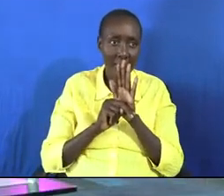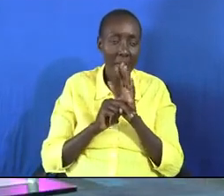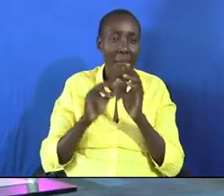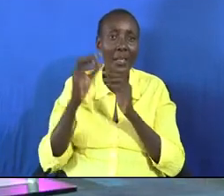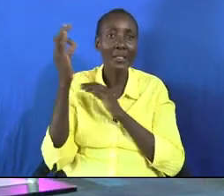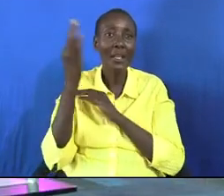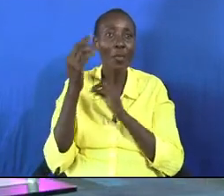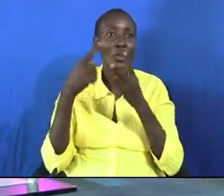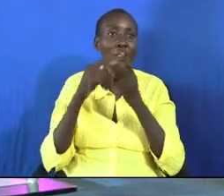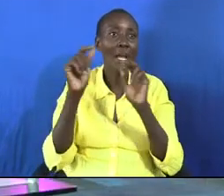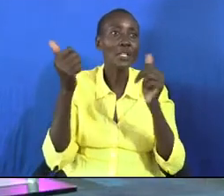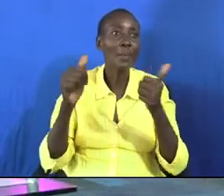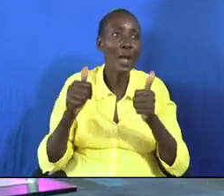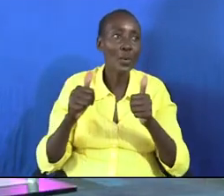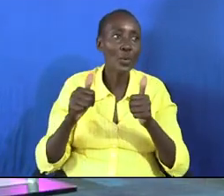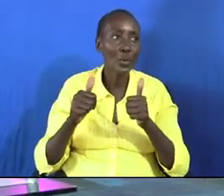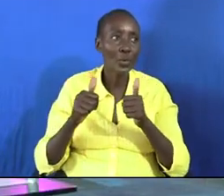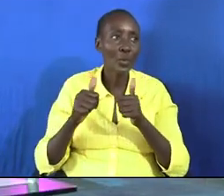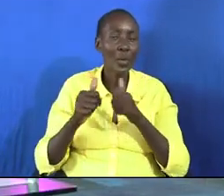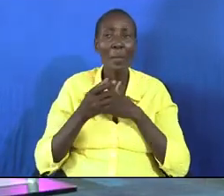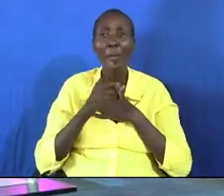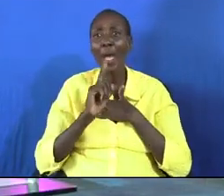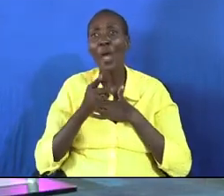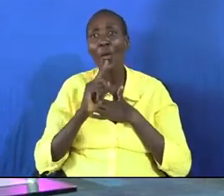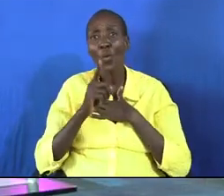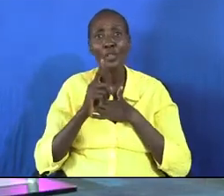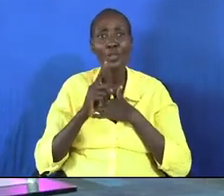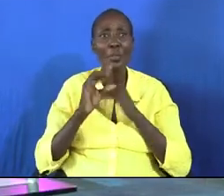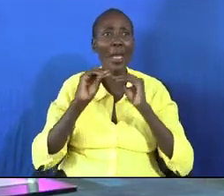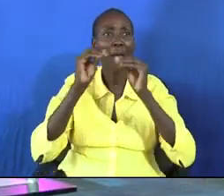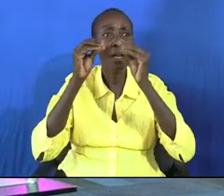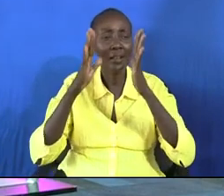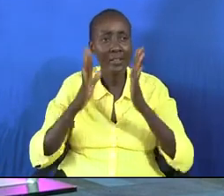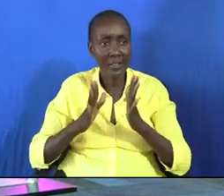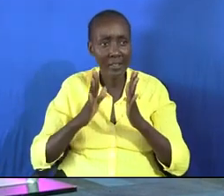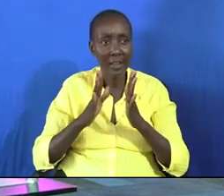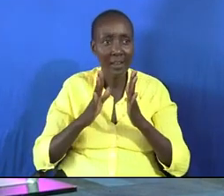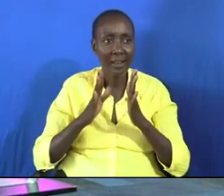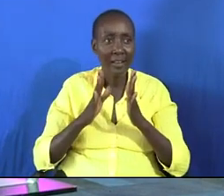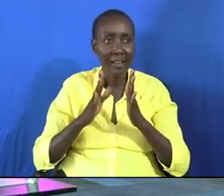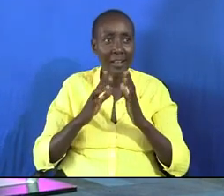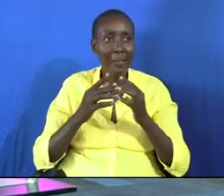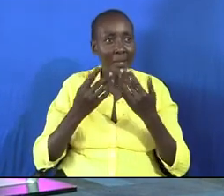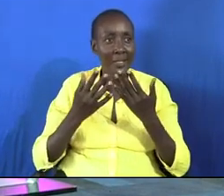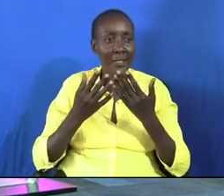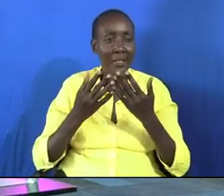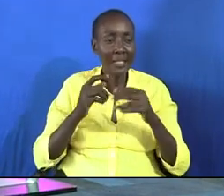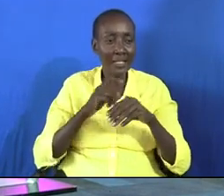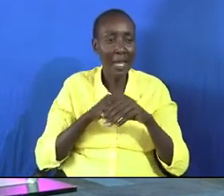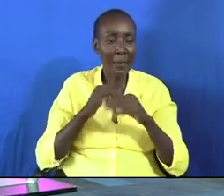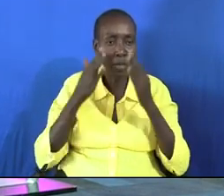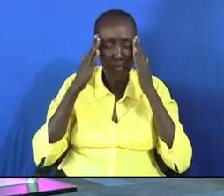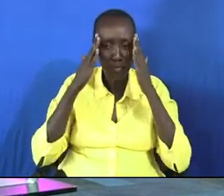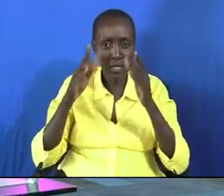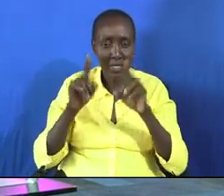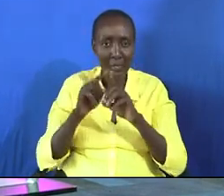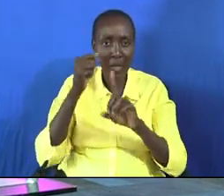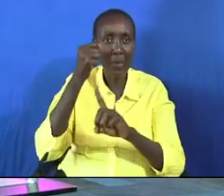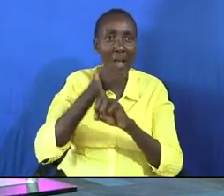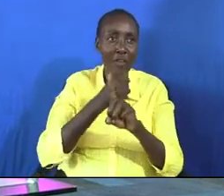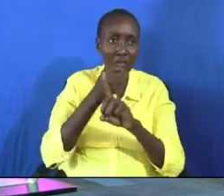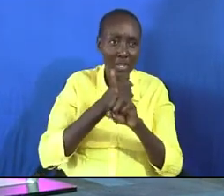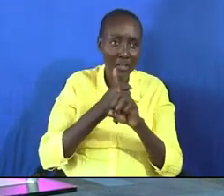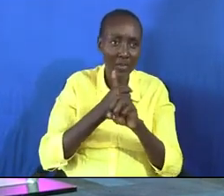sermon. I should have warned you. I am a teacher without the discipline of keeping time. I am an advocate,